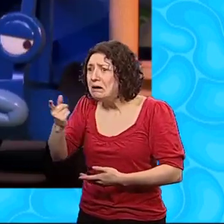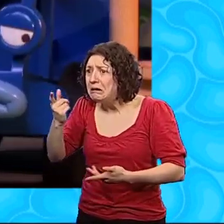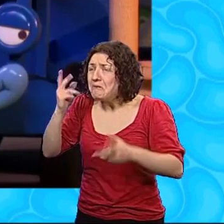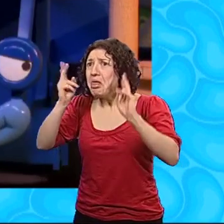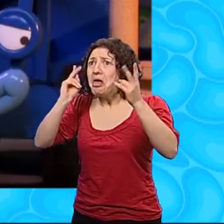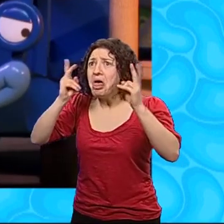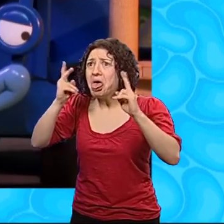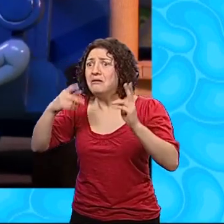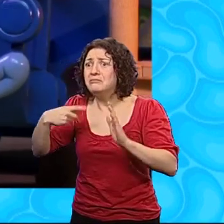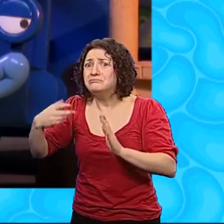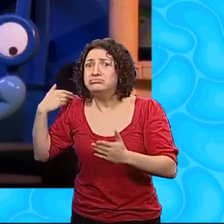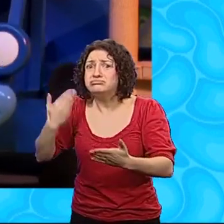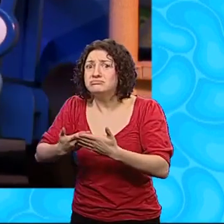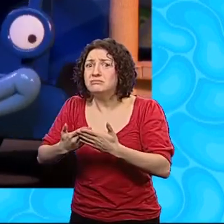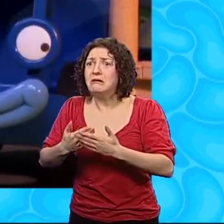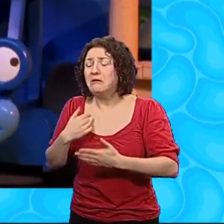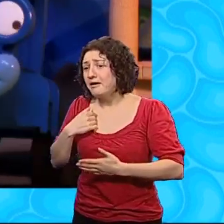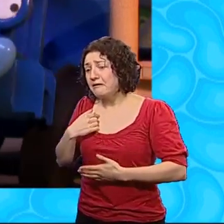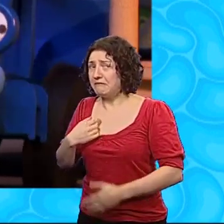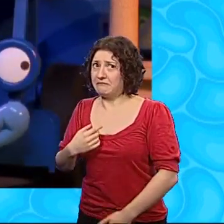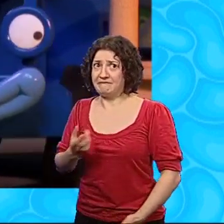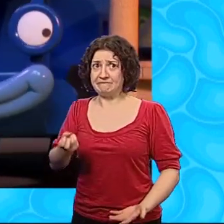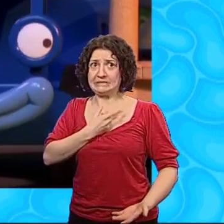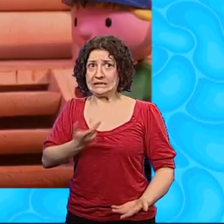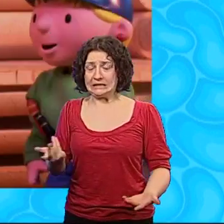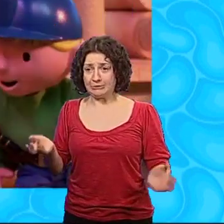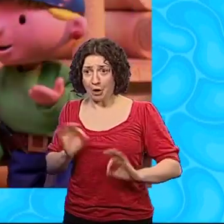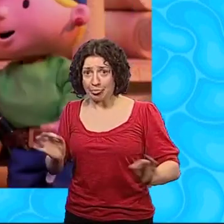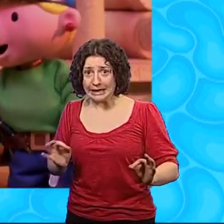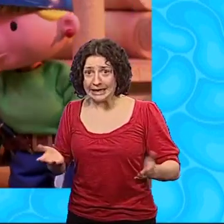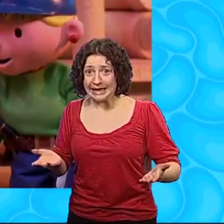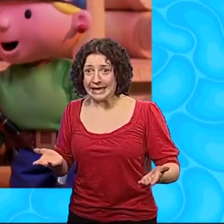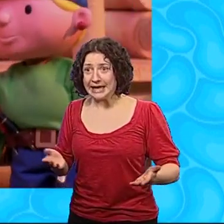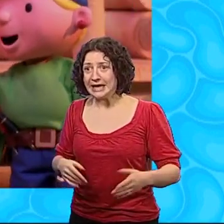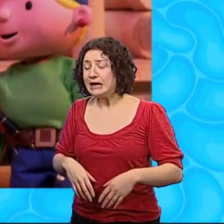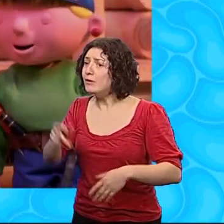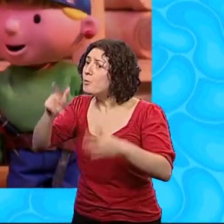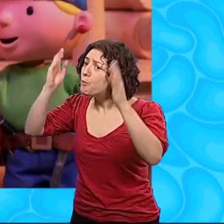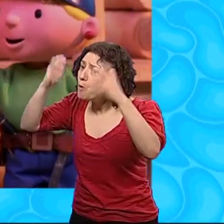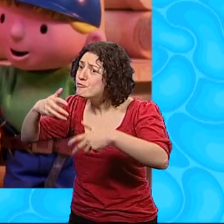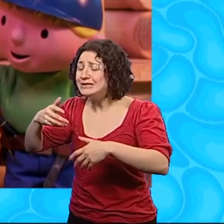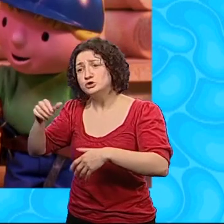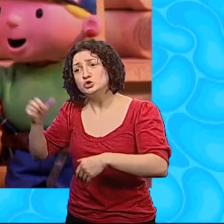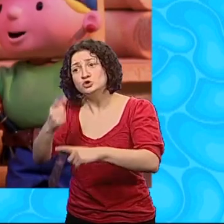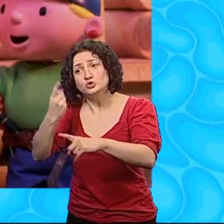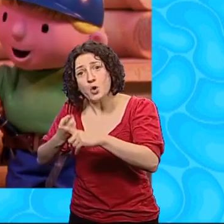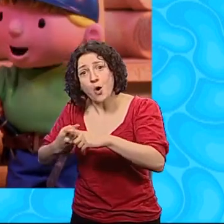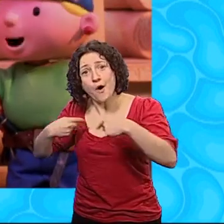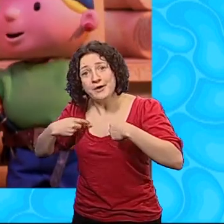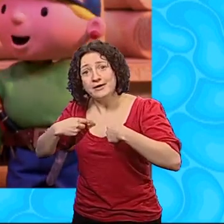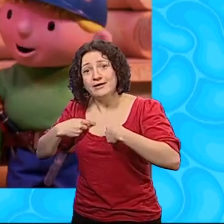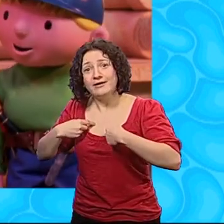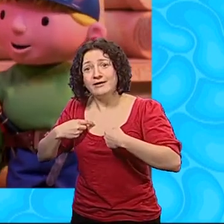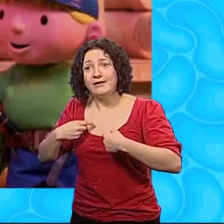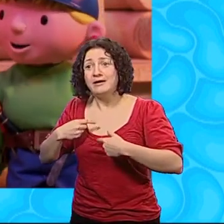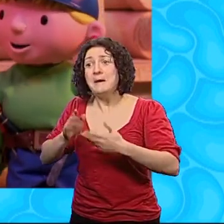Oh, yes, but I was worried about nothing, wasn't I? If you're worried about something, you should just talk to us